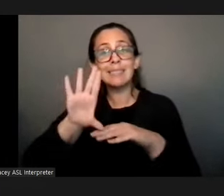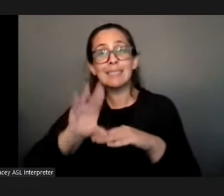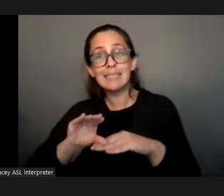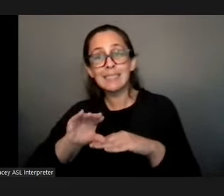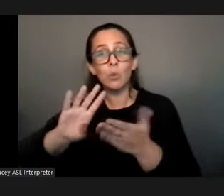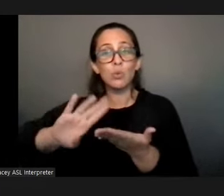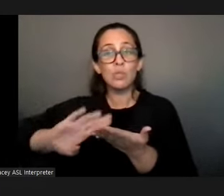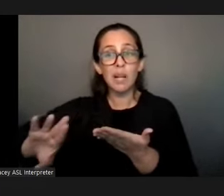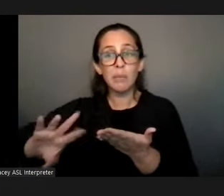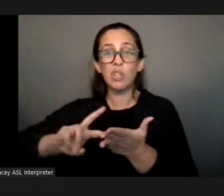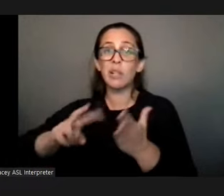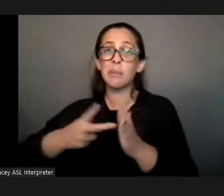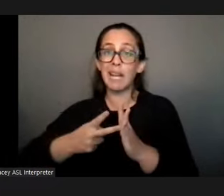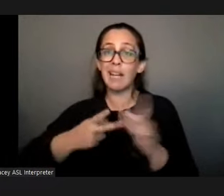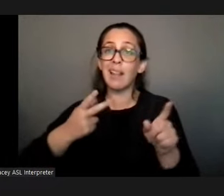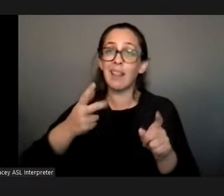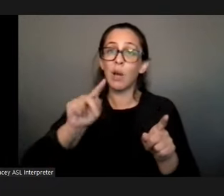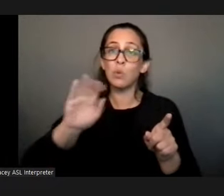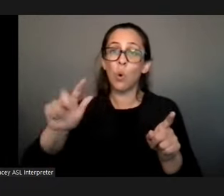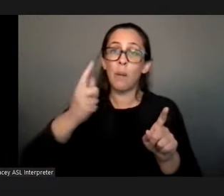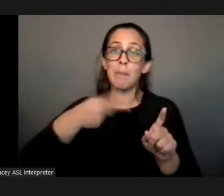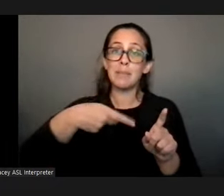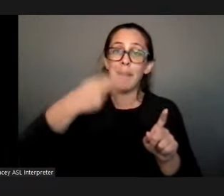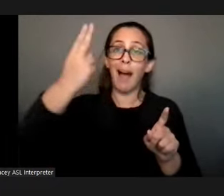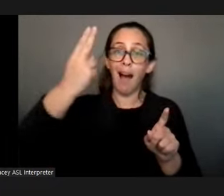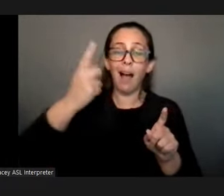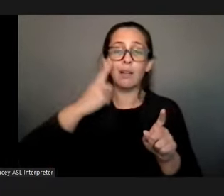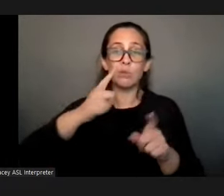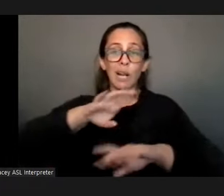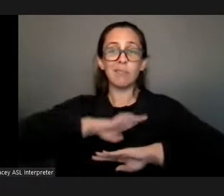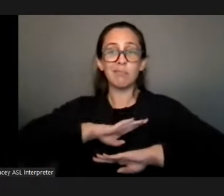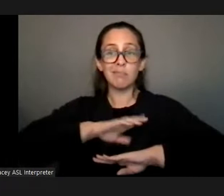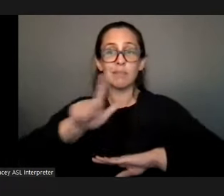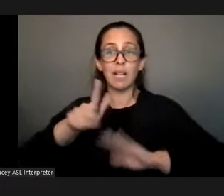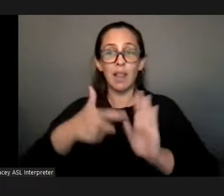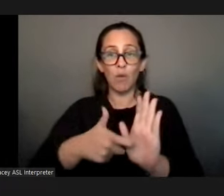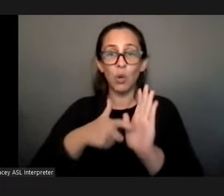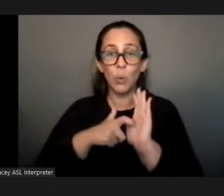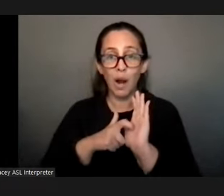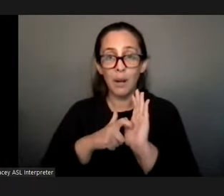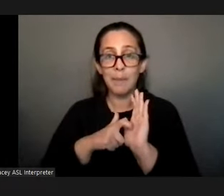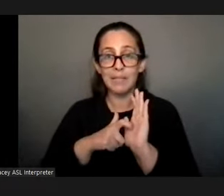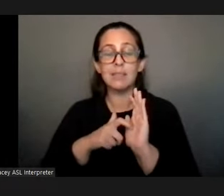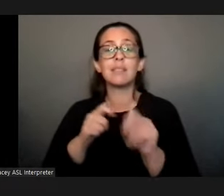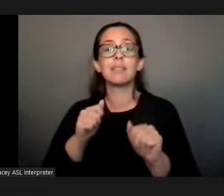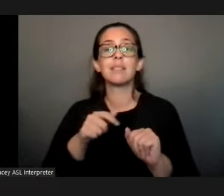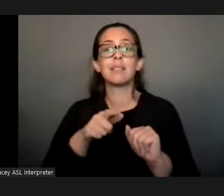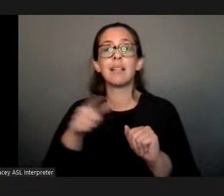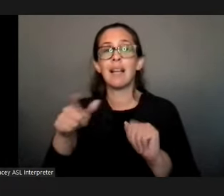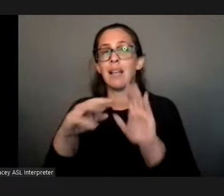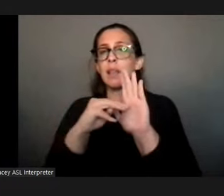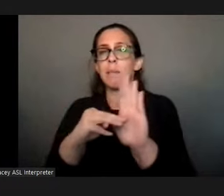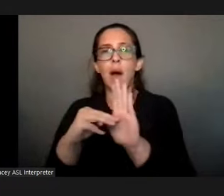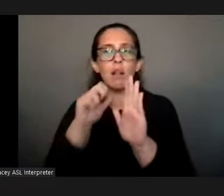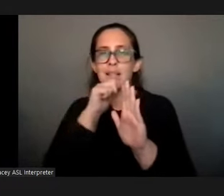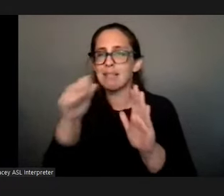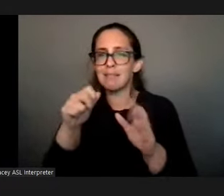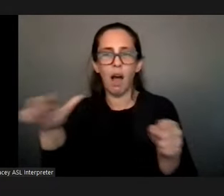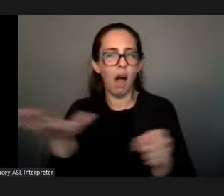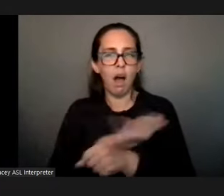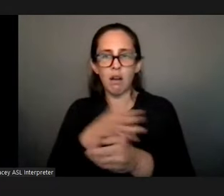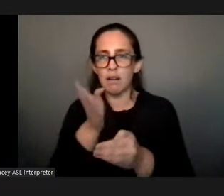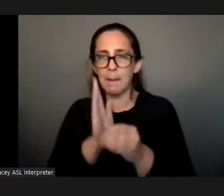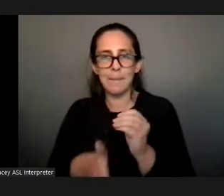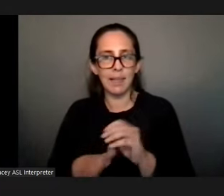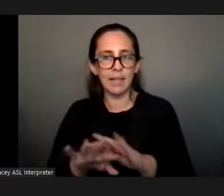the higher the toll must be in order to meet the project's purpose, needs, and objectives. The modeling is not complete, and a final determination of the toll